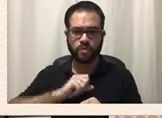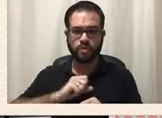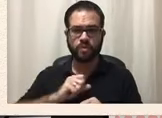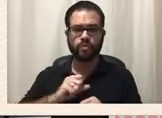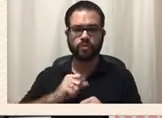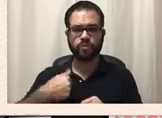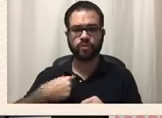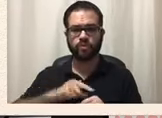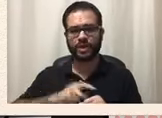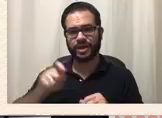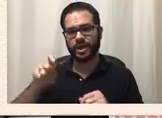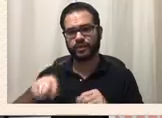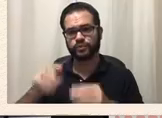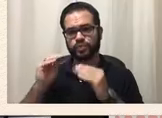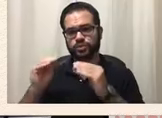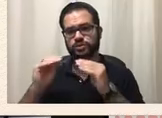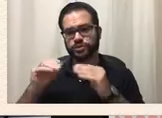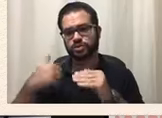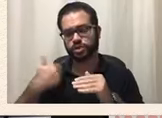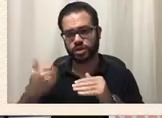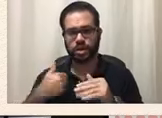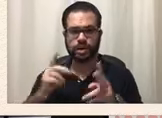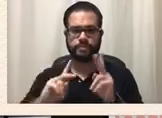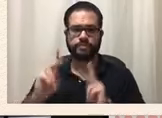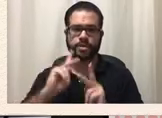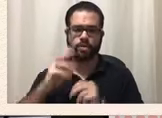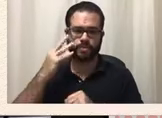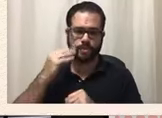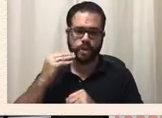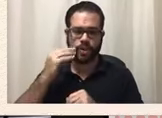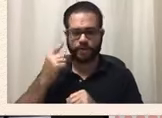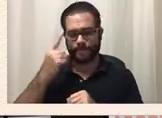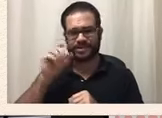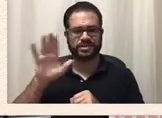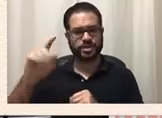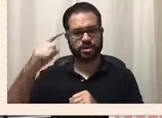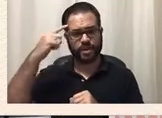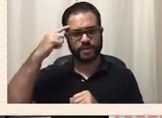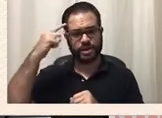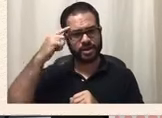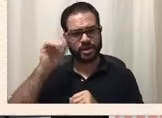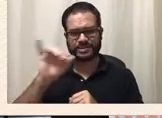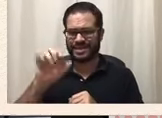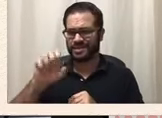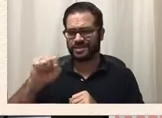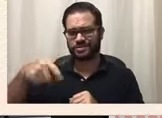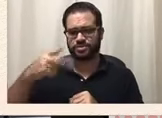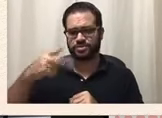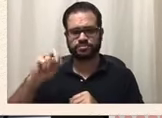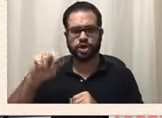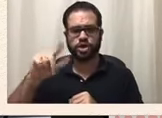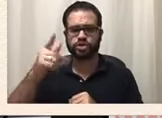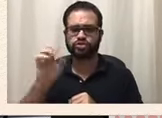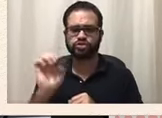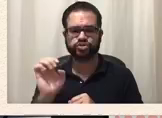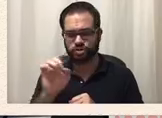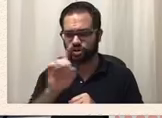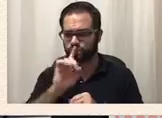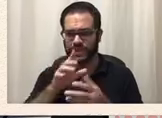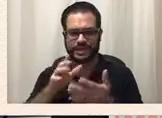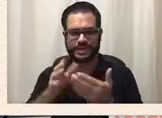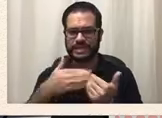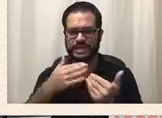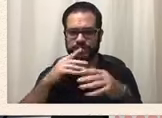people because their minds are like a sponge. You teach them when they're young, and then